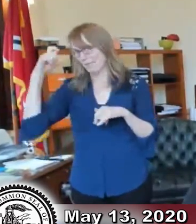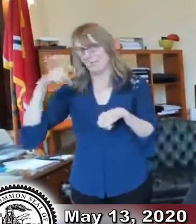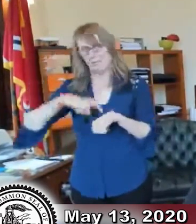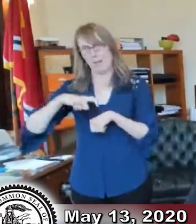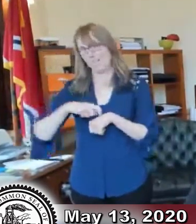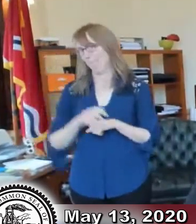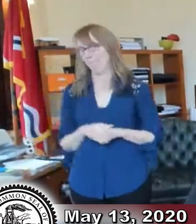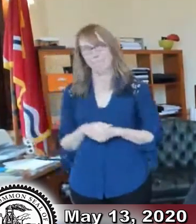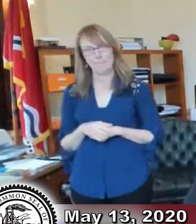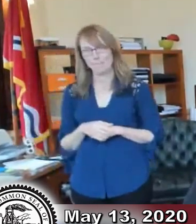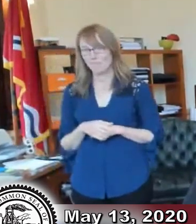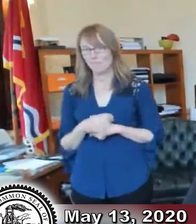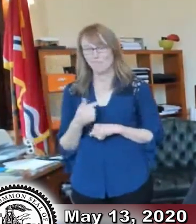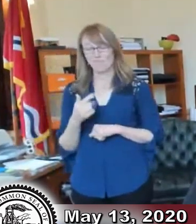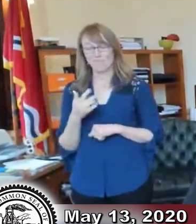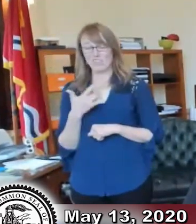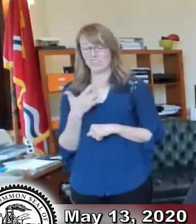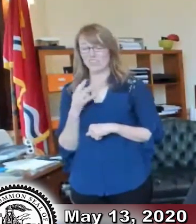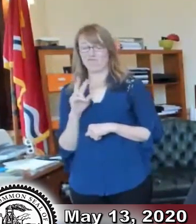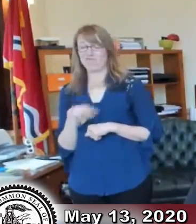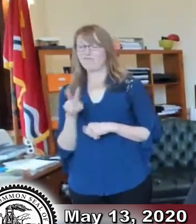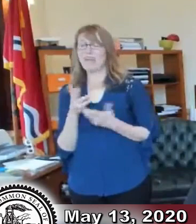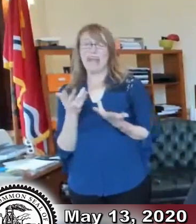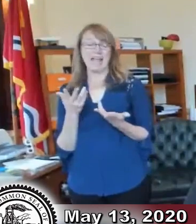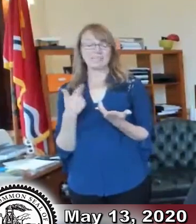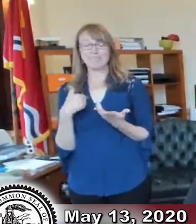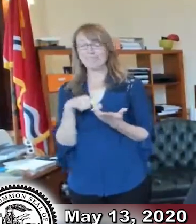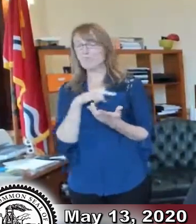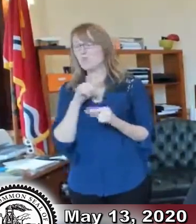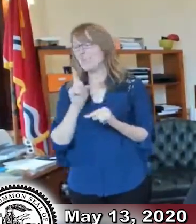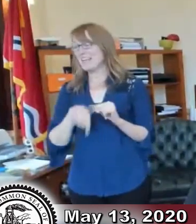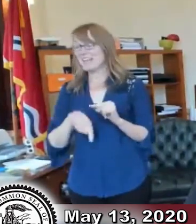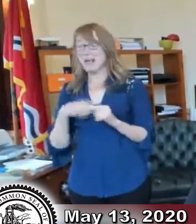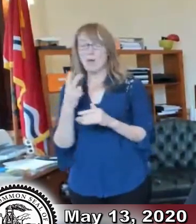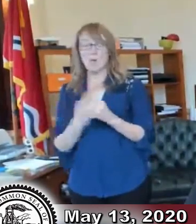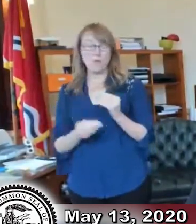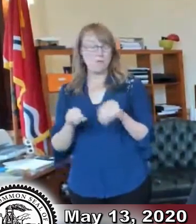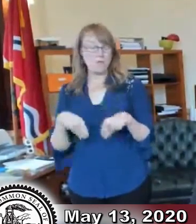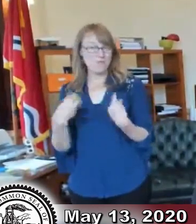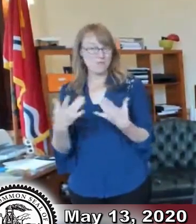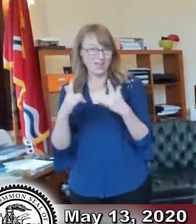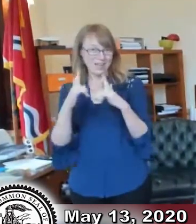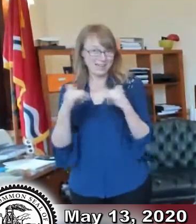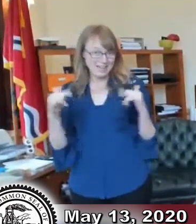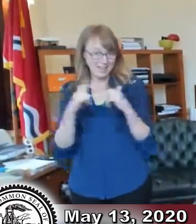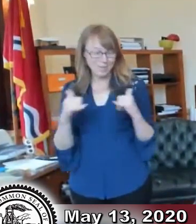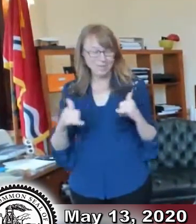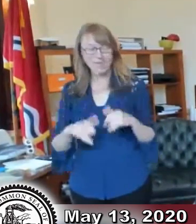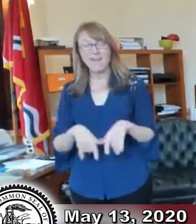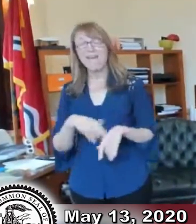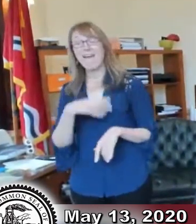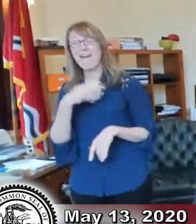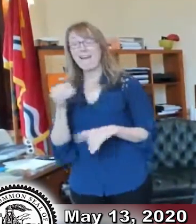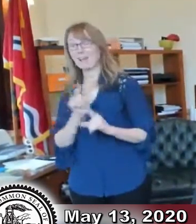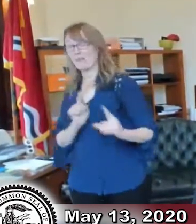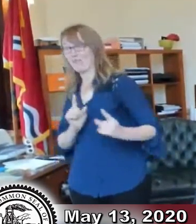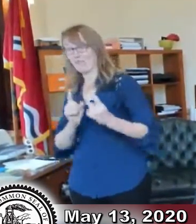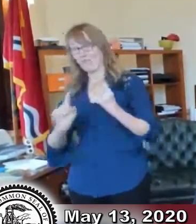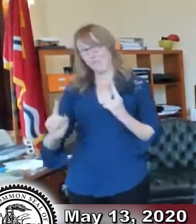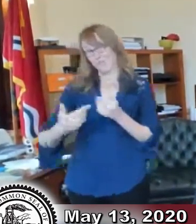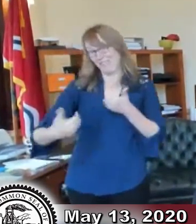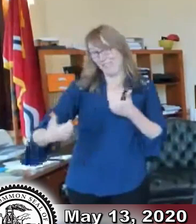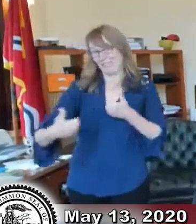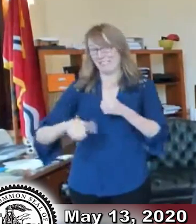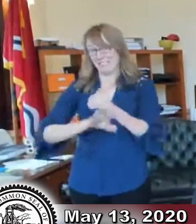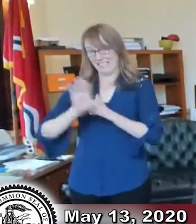programs and socially distance young people. Our pools are going to be closed this summer, unfortunately. And as